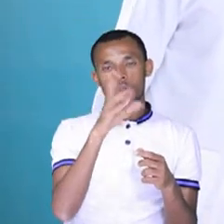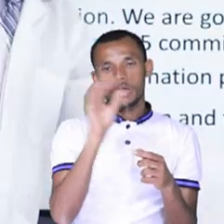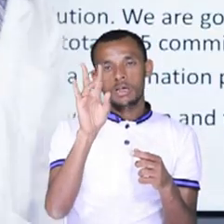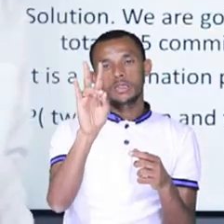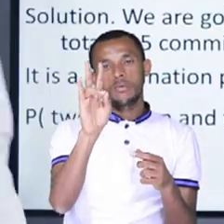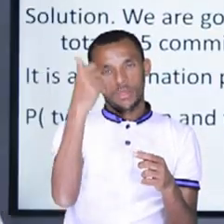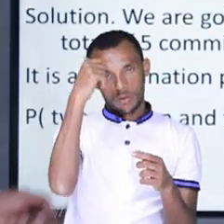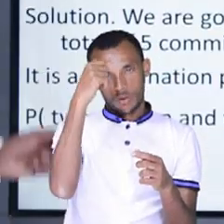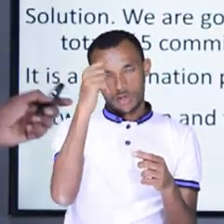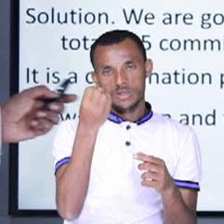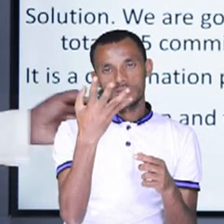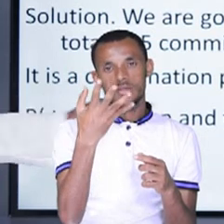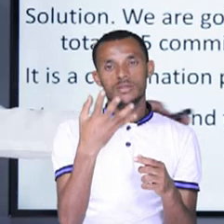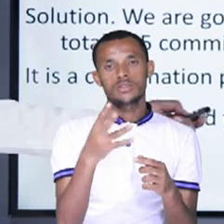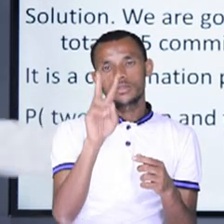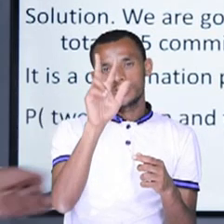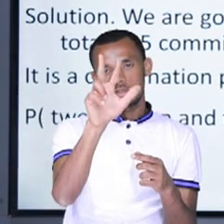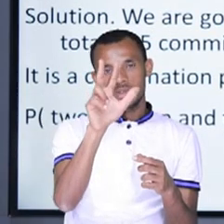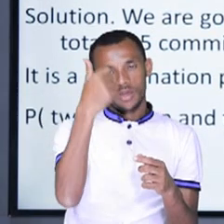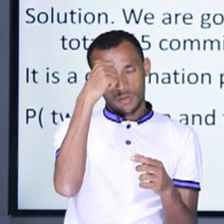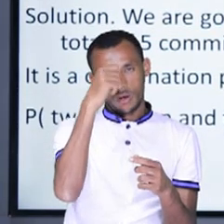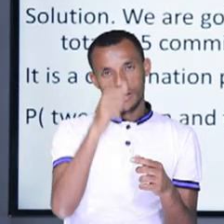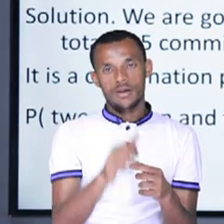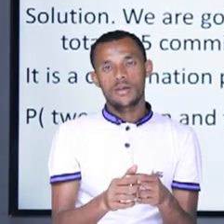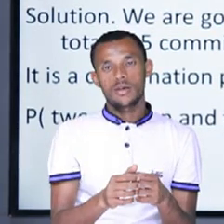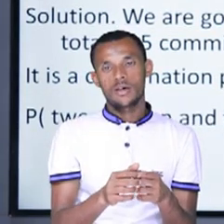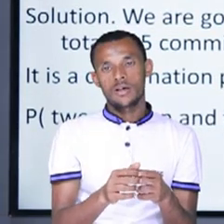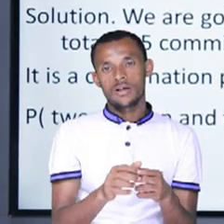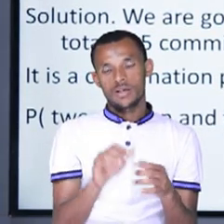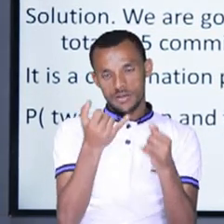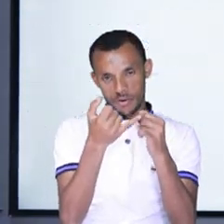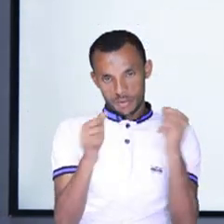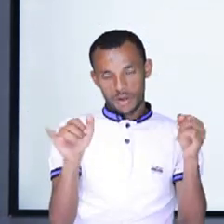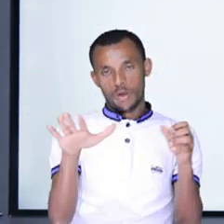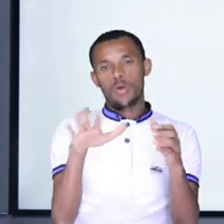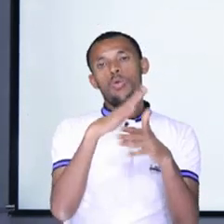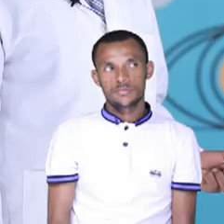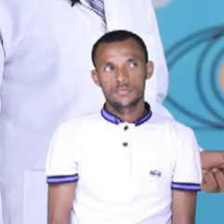7 men, we have to select 3. And divide by total possible outcomes.